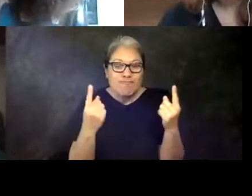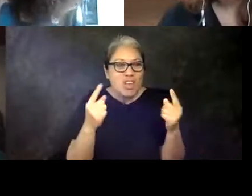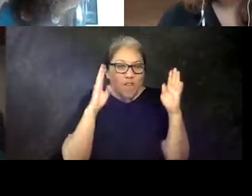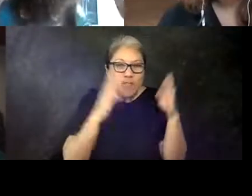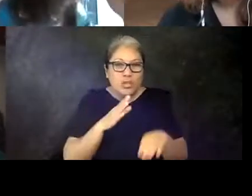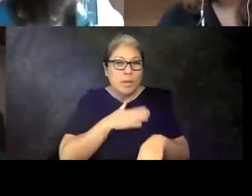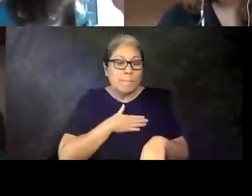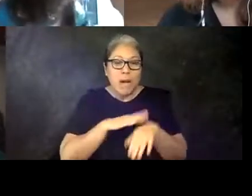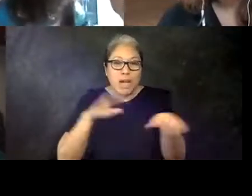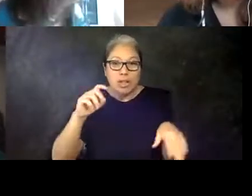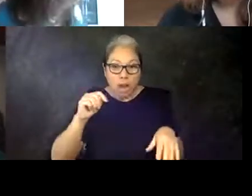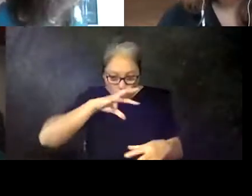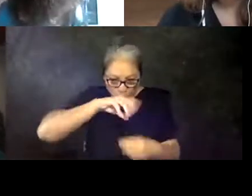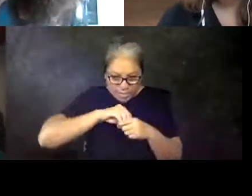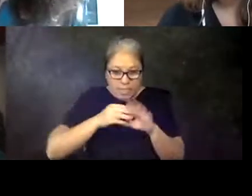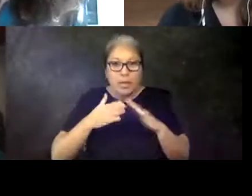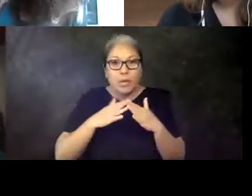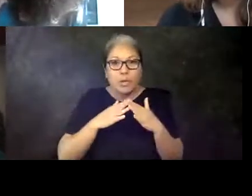calling out within the community